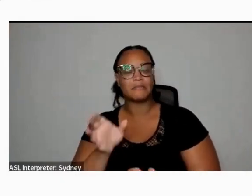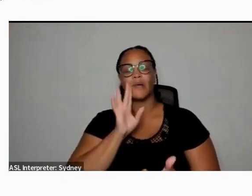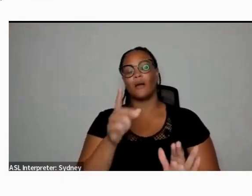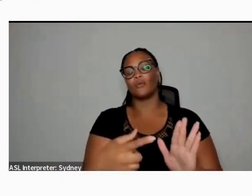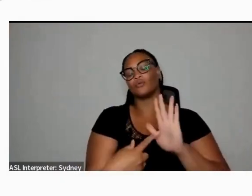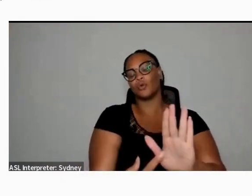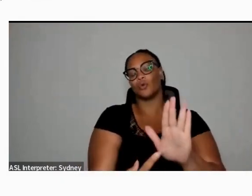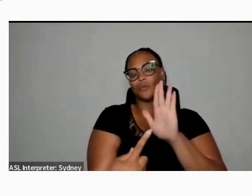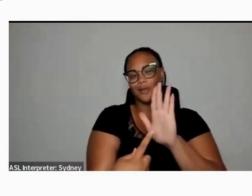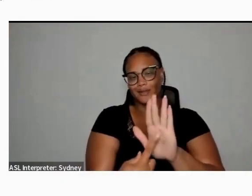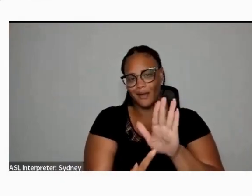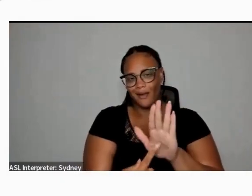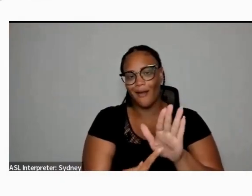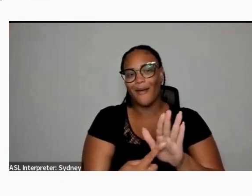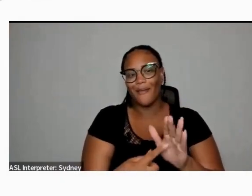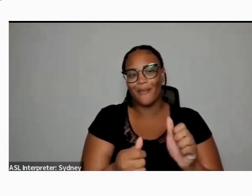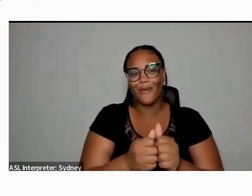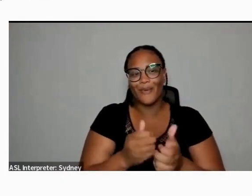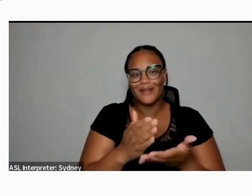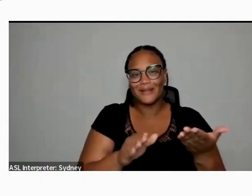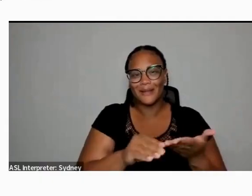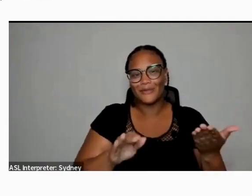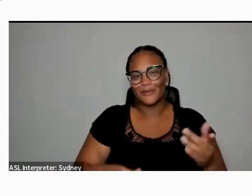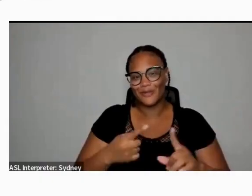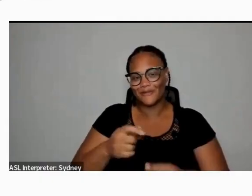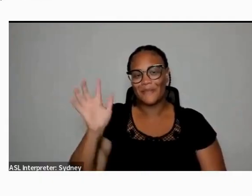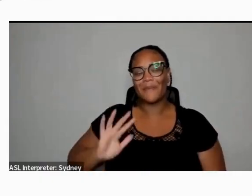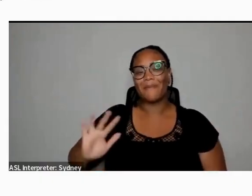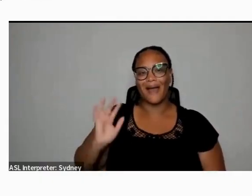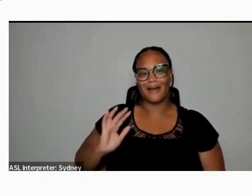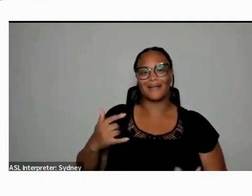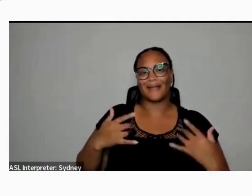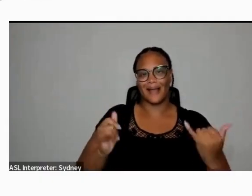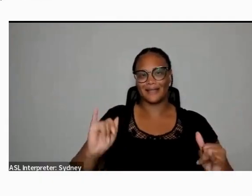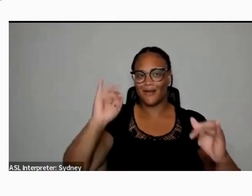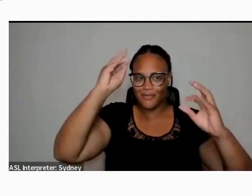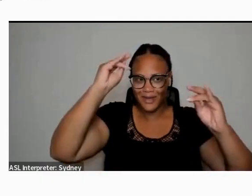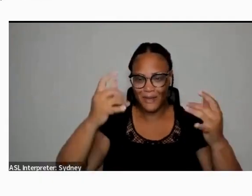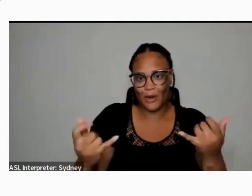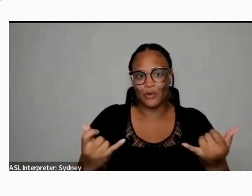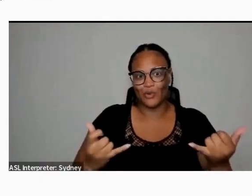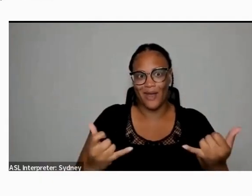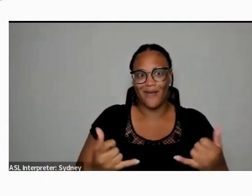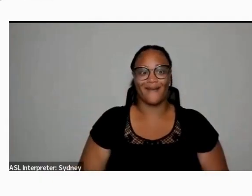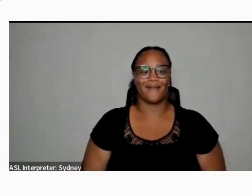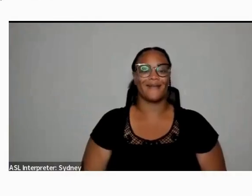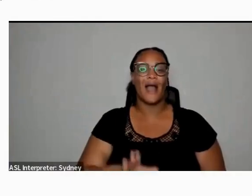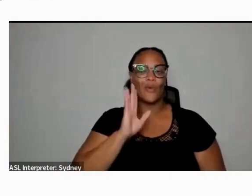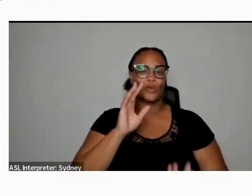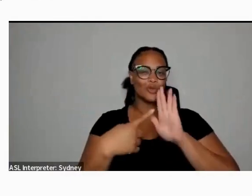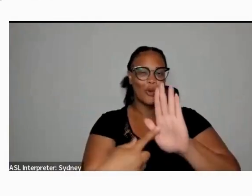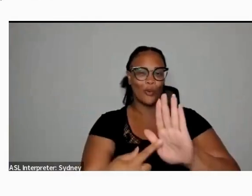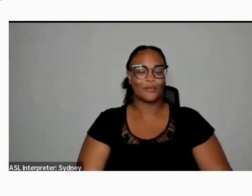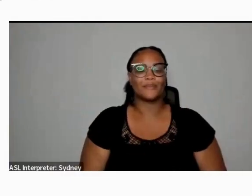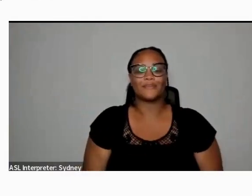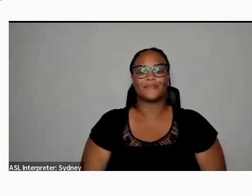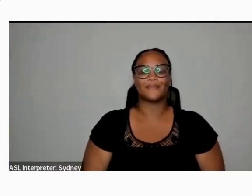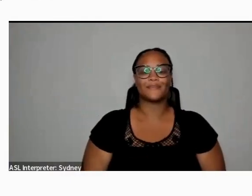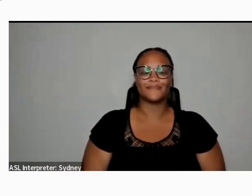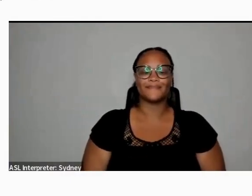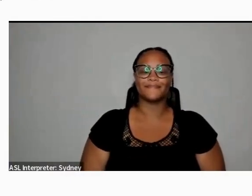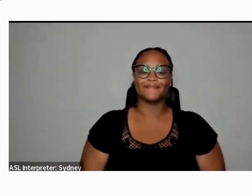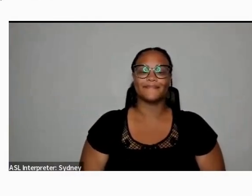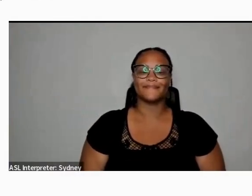students that I've taught in the past and how I still think about it with current students. We're going to talk about